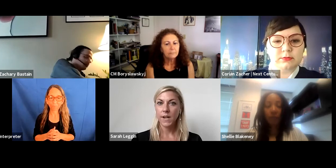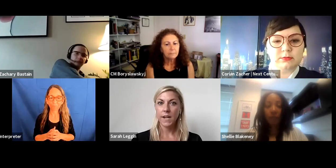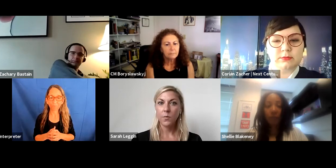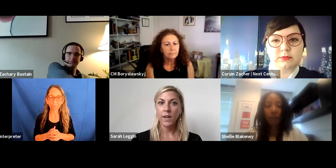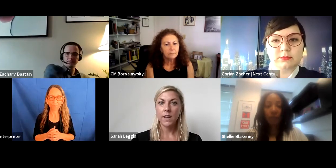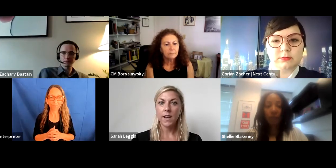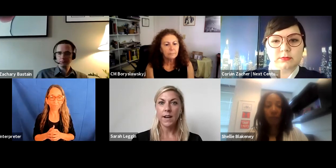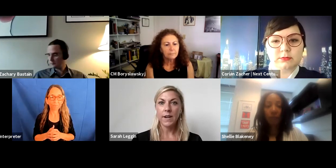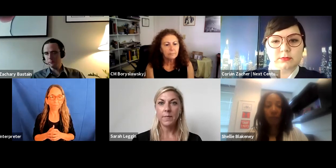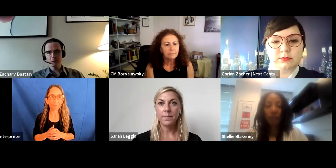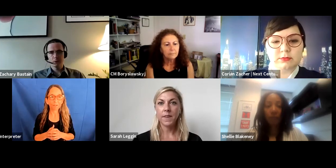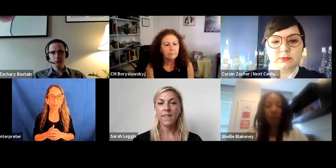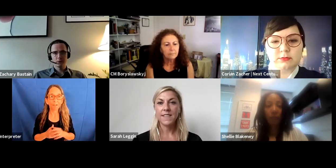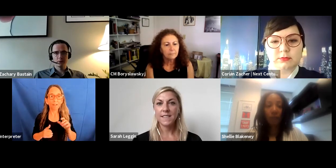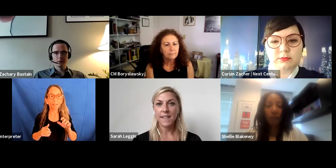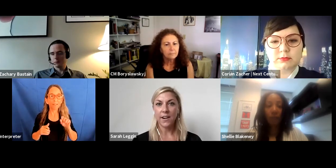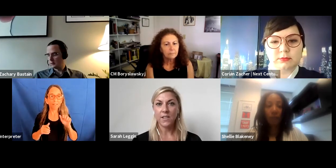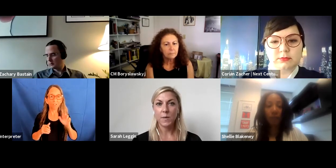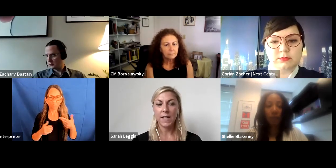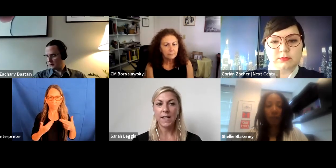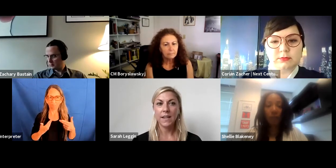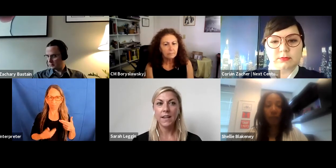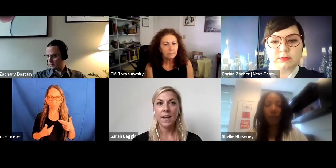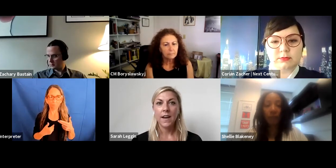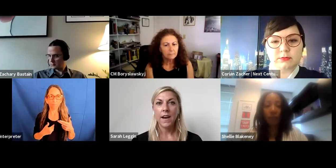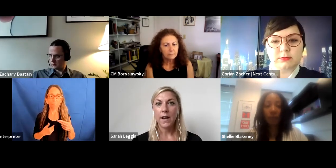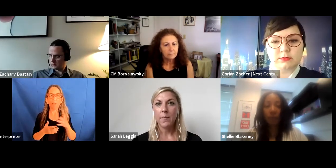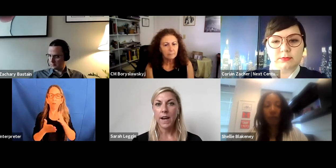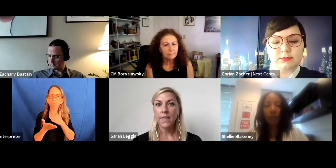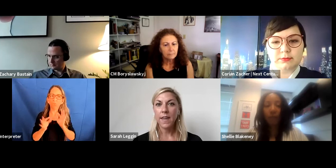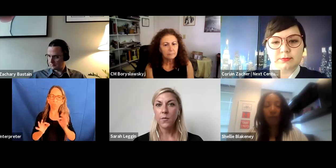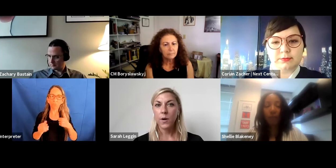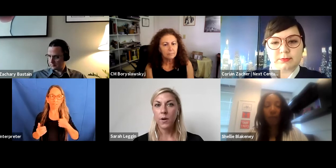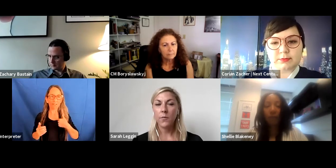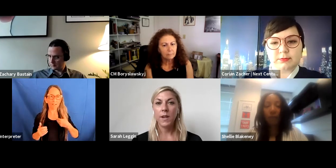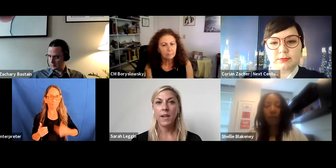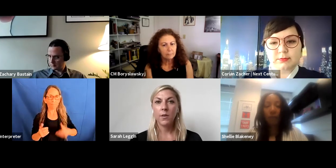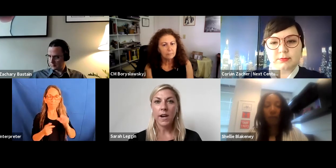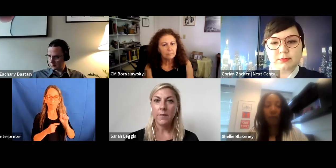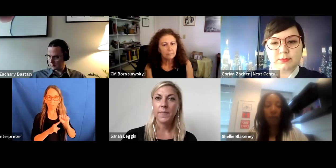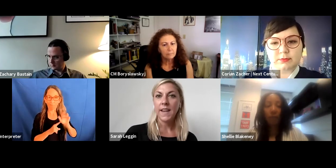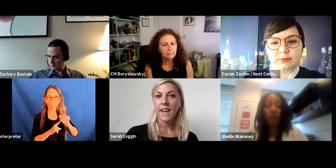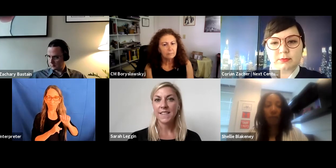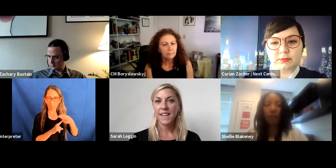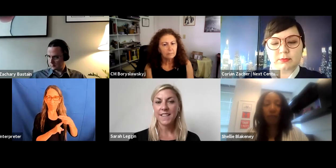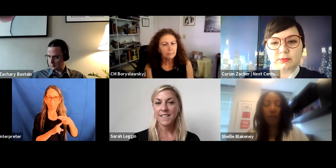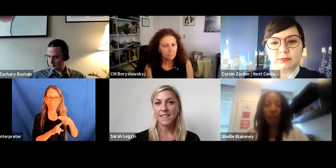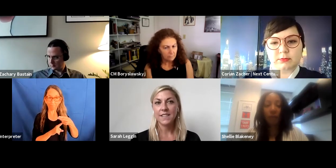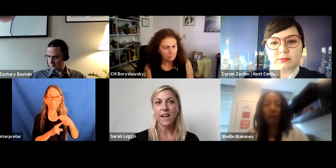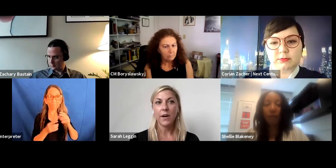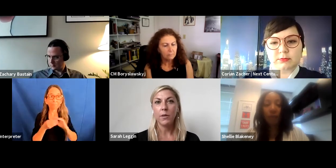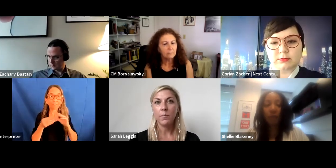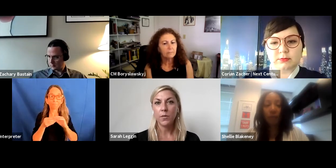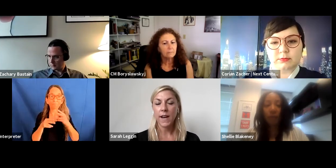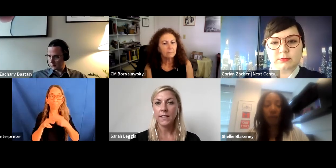All right, well, this is Sarah speaking. I think what we had discussed